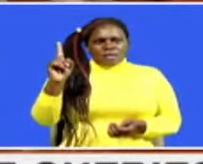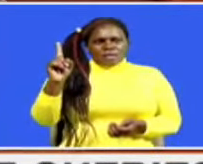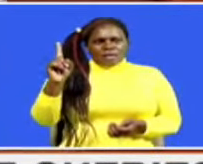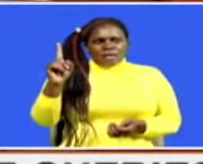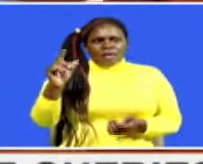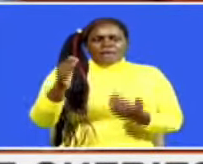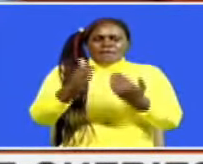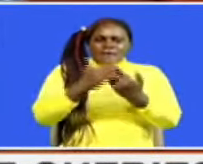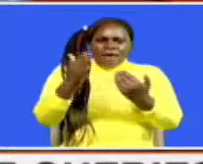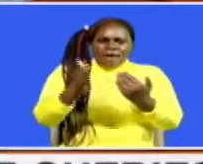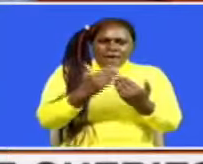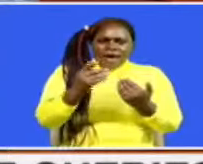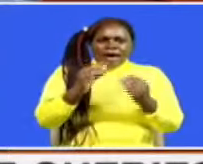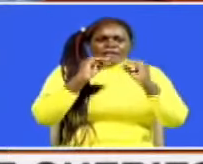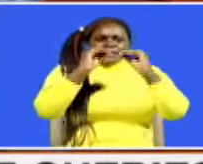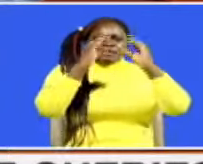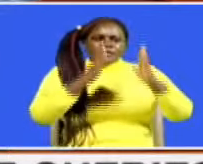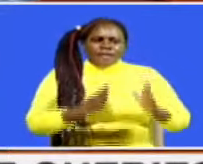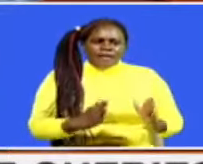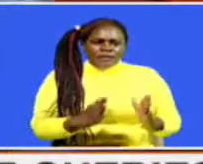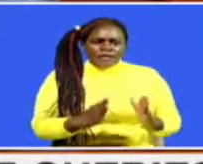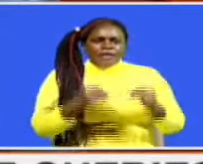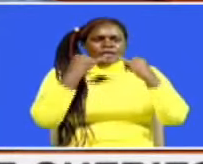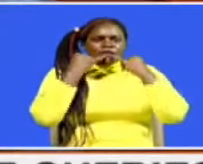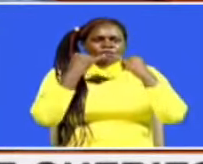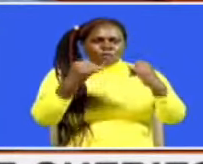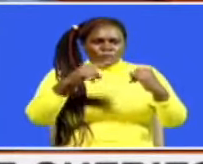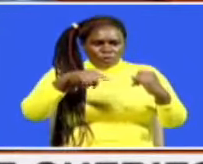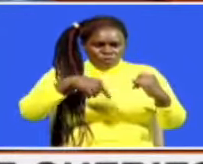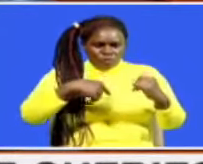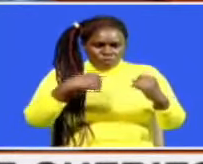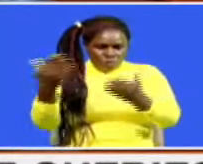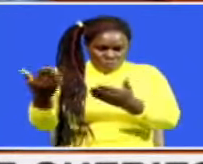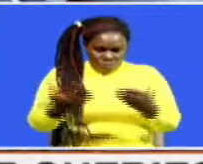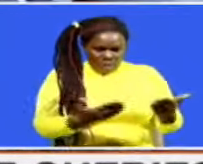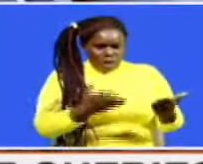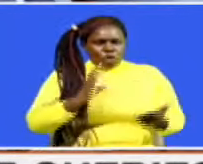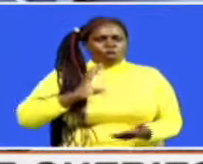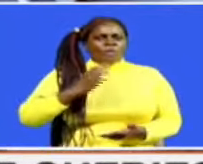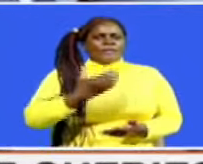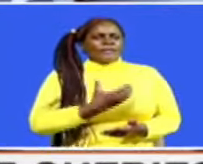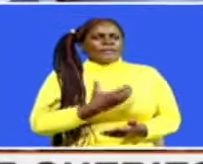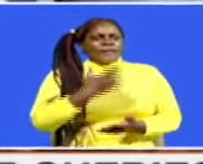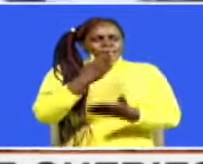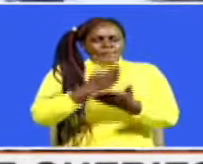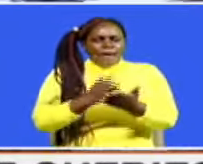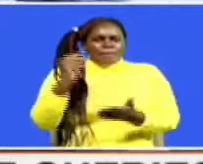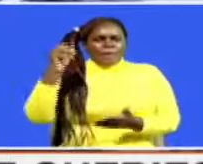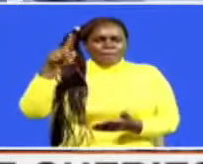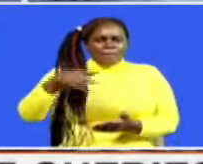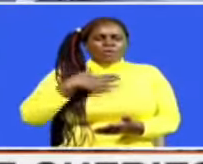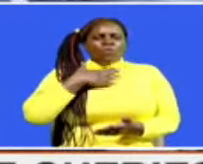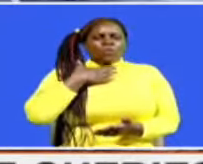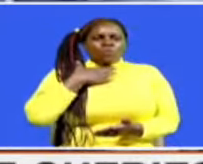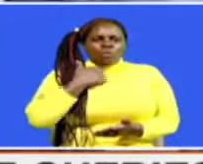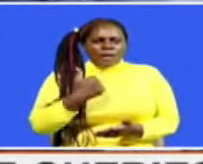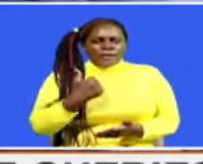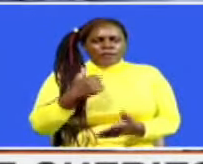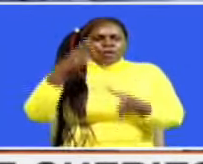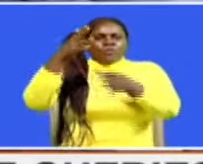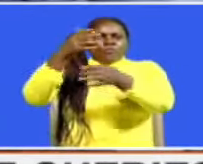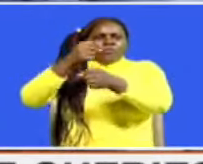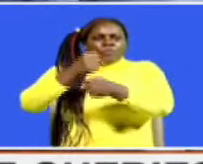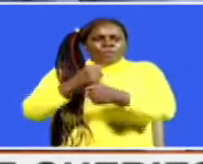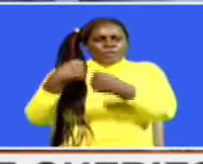you, the care of the Kenyan teacher. And the information that you'll bring before this committee. Some MPs wondered why the company